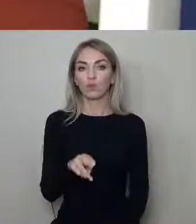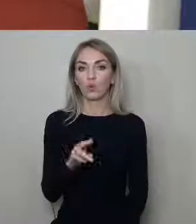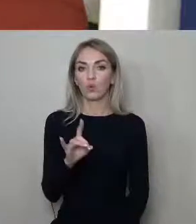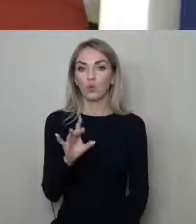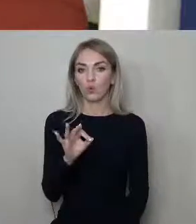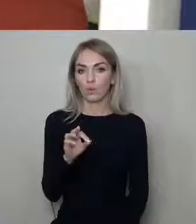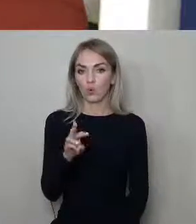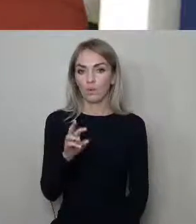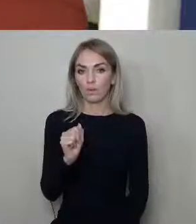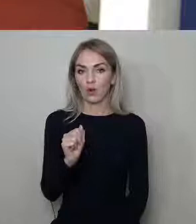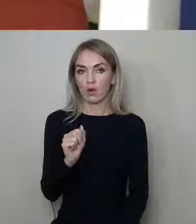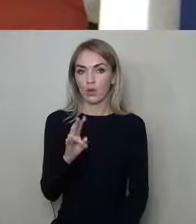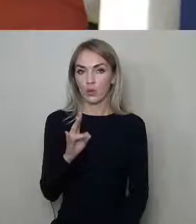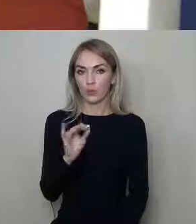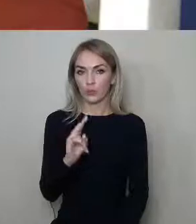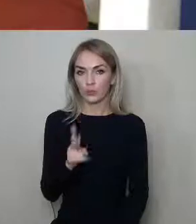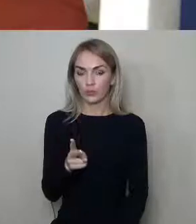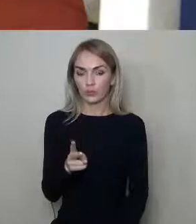Romaniuk